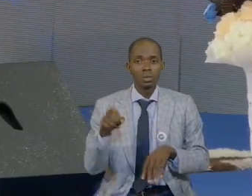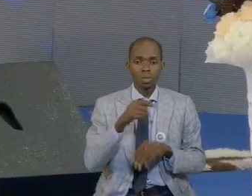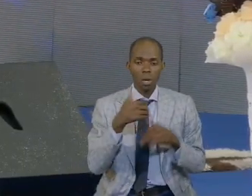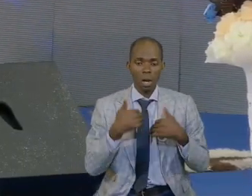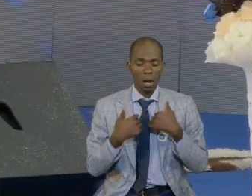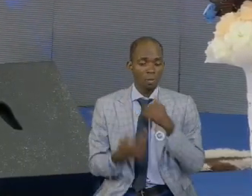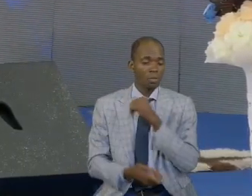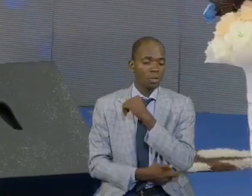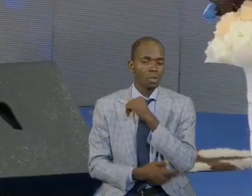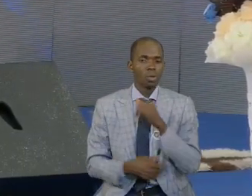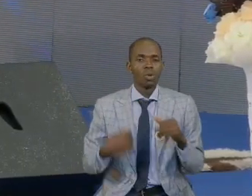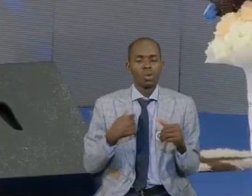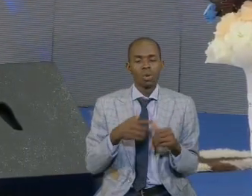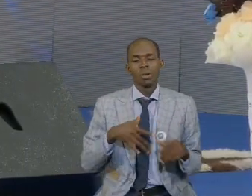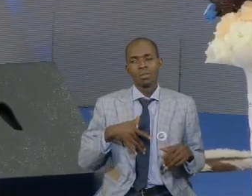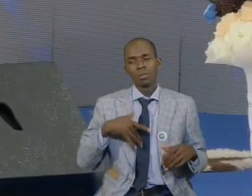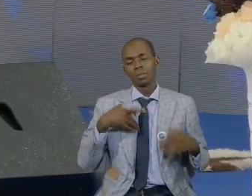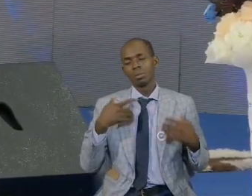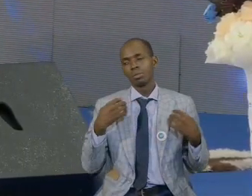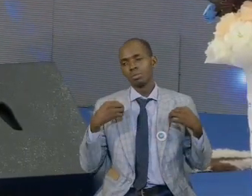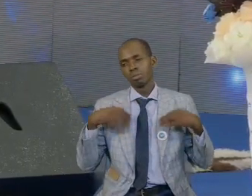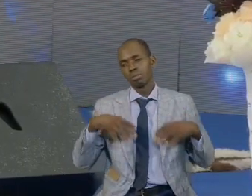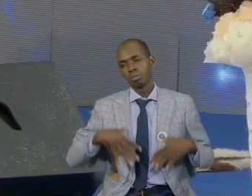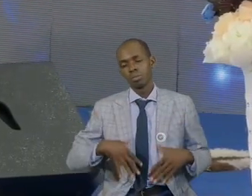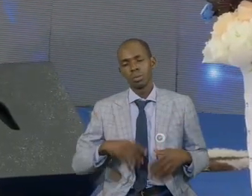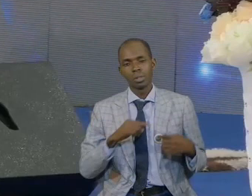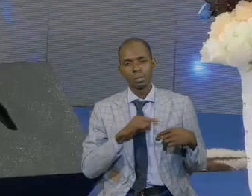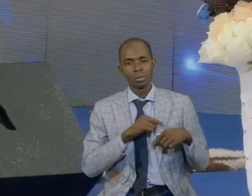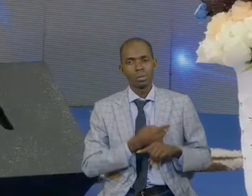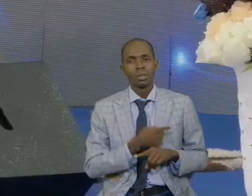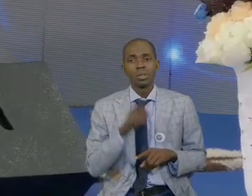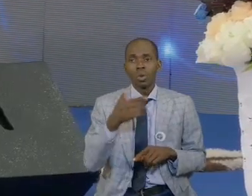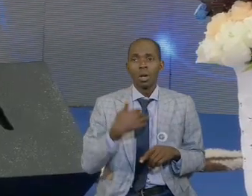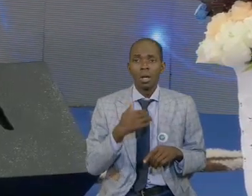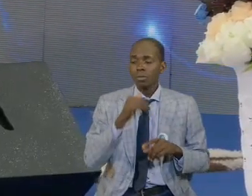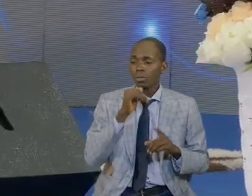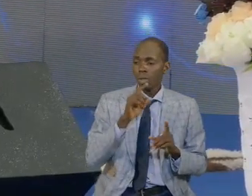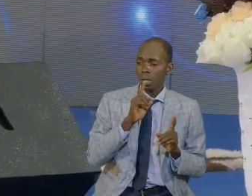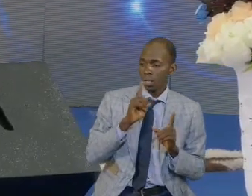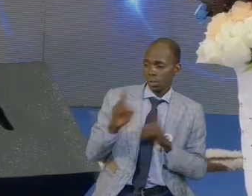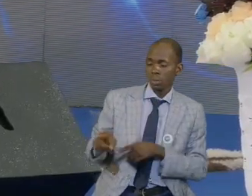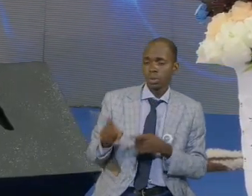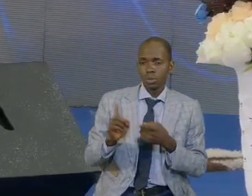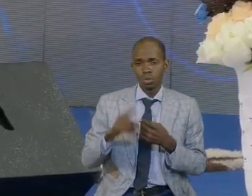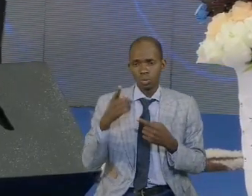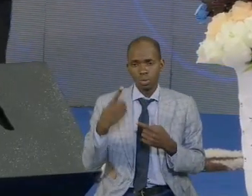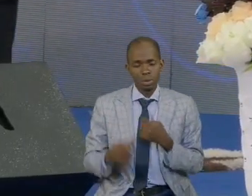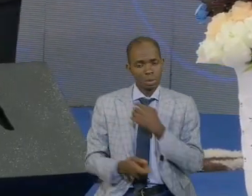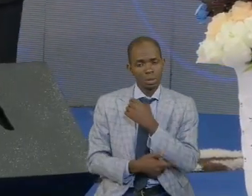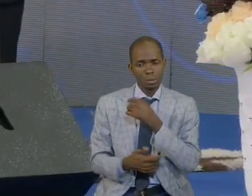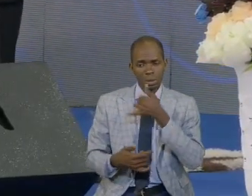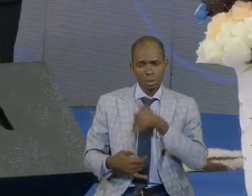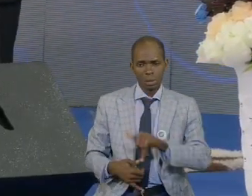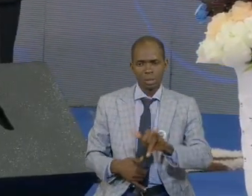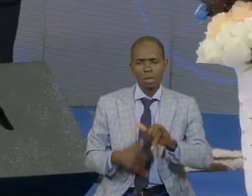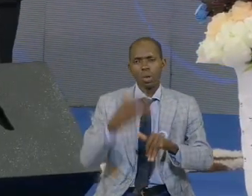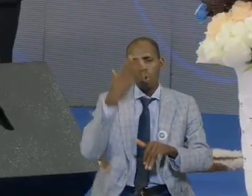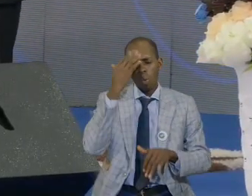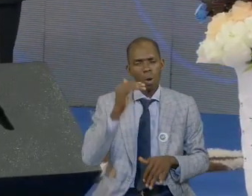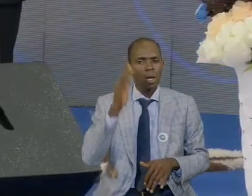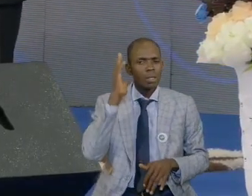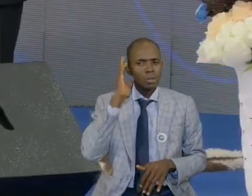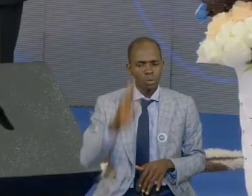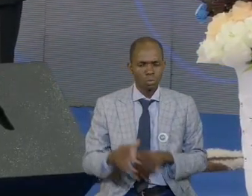we feel guilty. We have not even responded to a temptation. Why should temptation come to